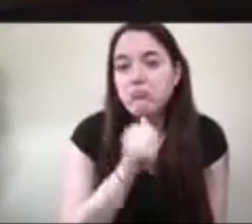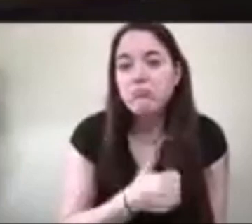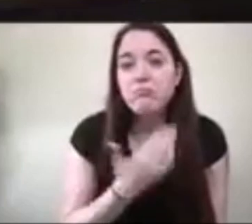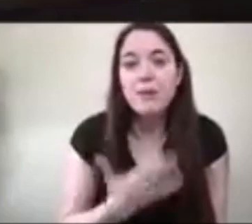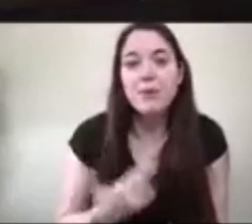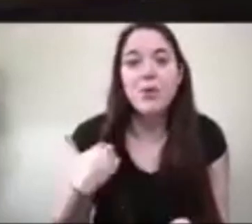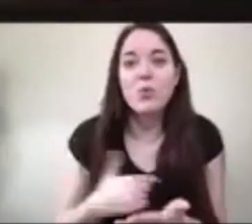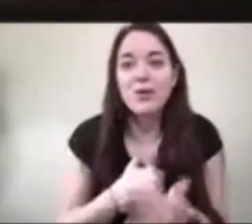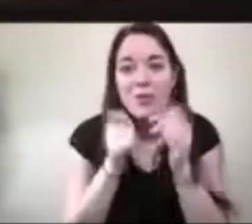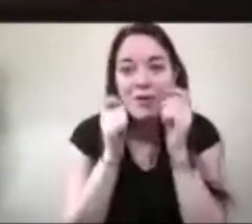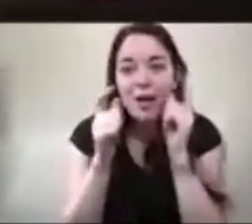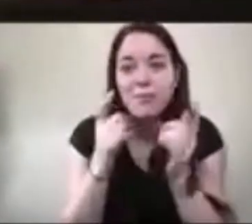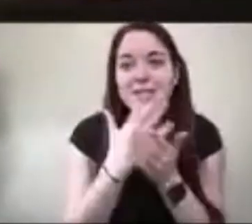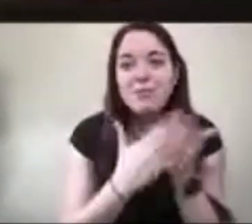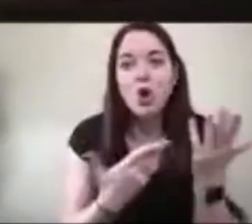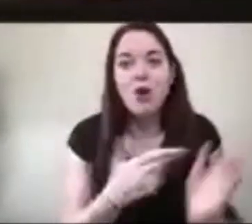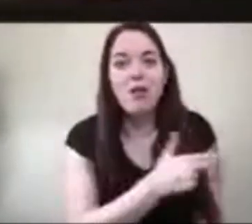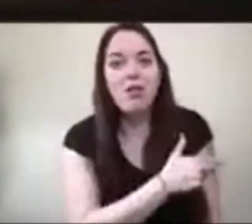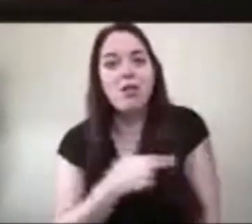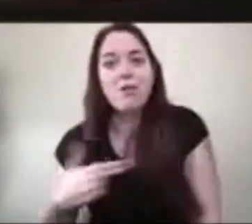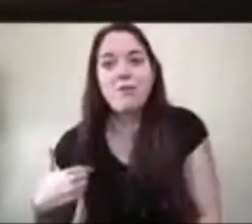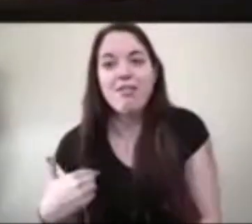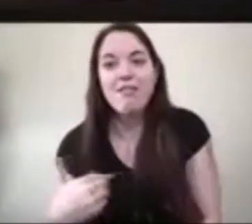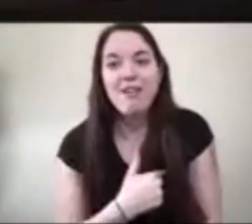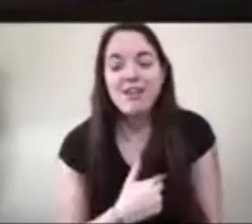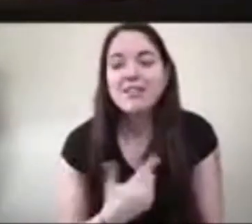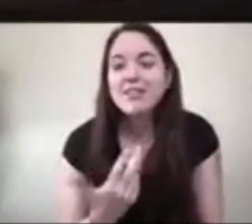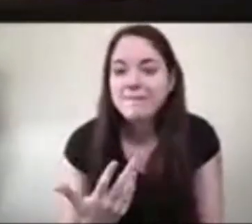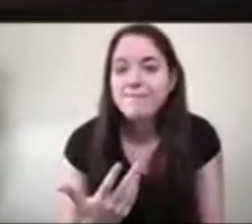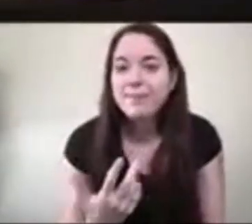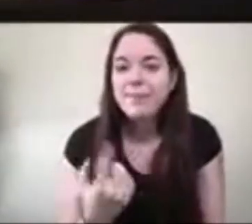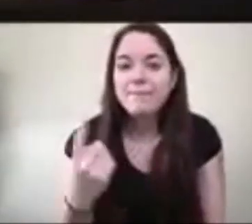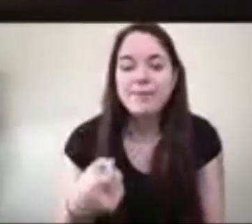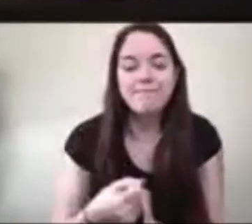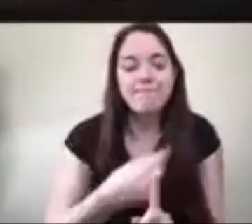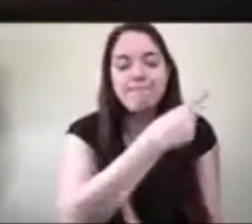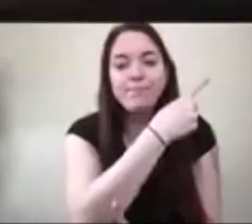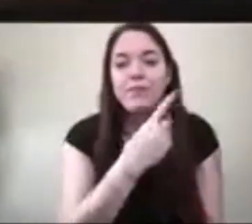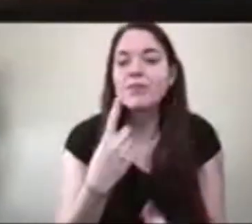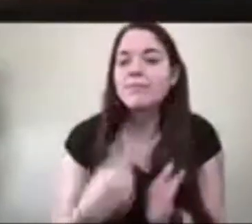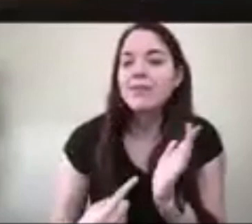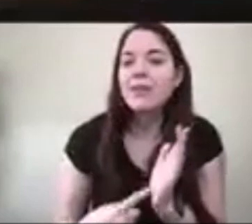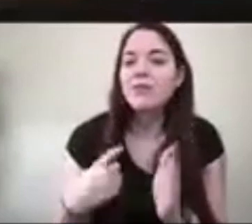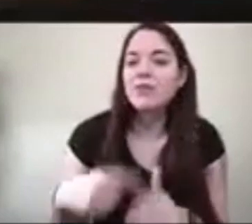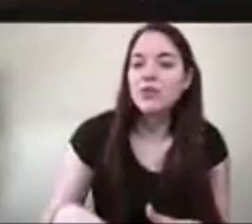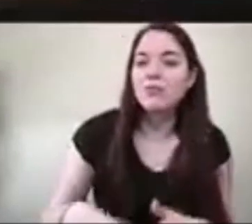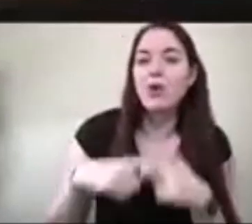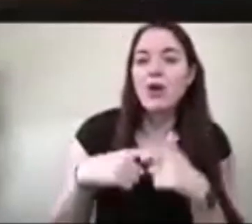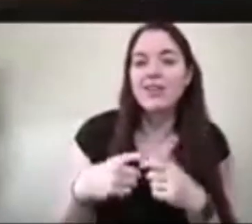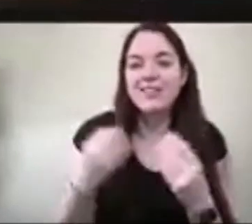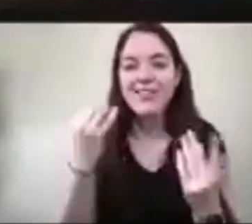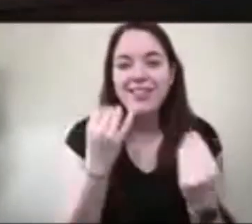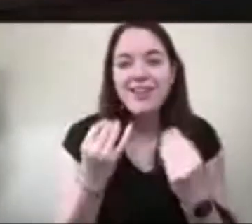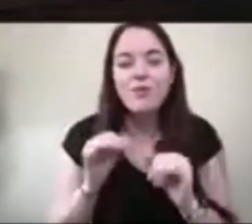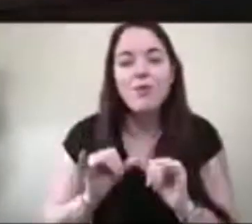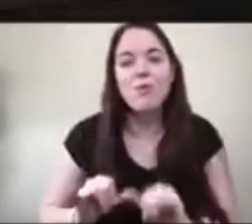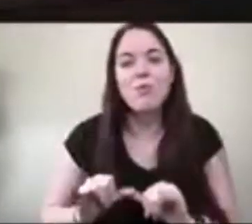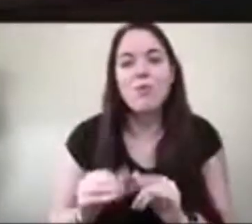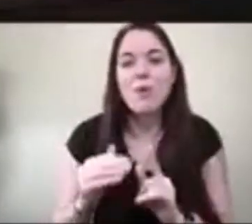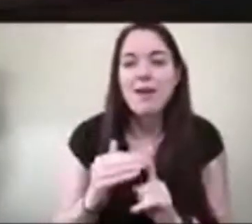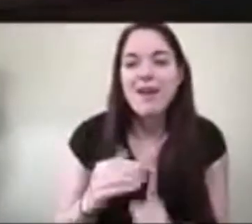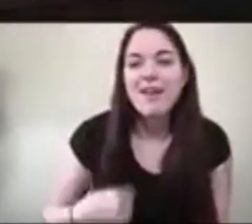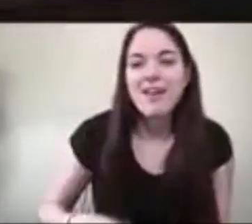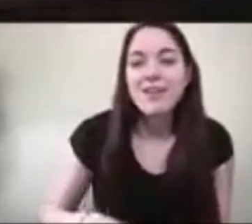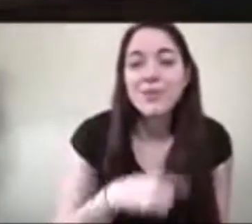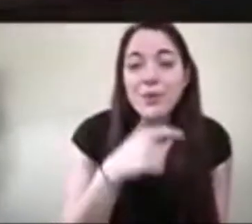that somebody else has given us. So sometimes we have to think and stop and remind ourselves who we are